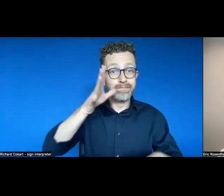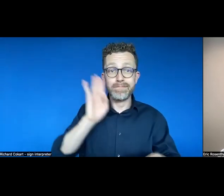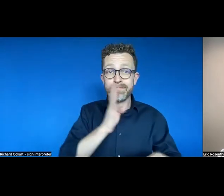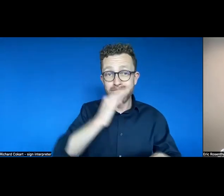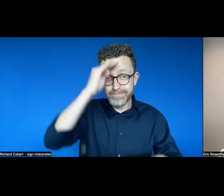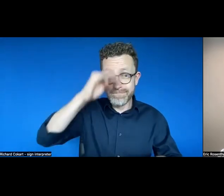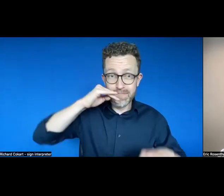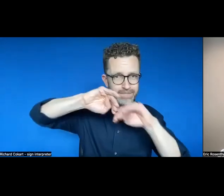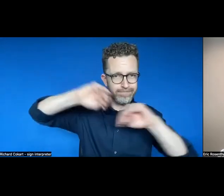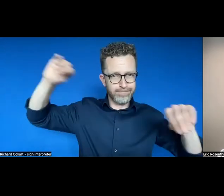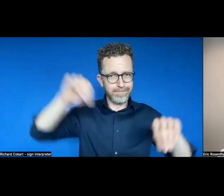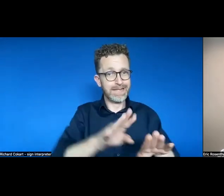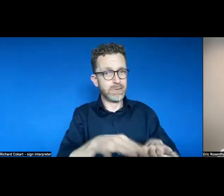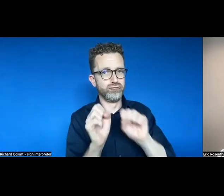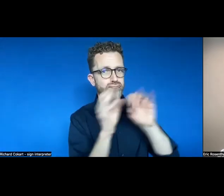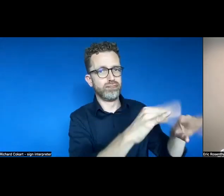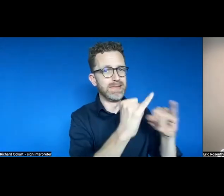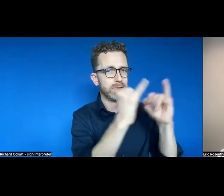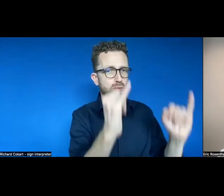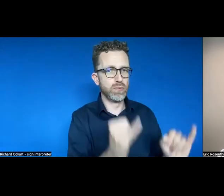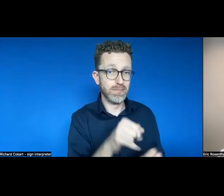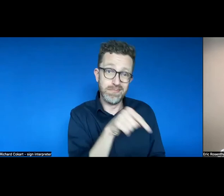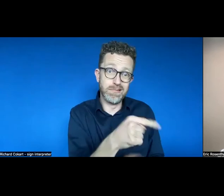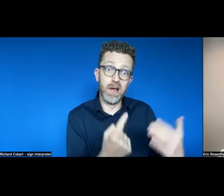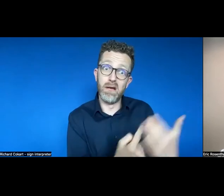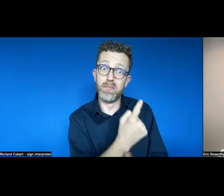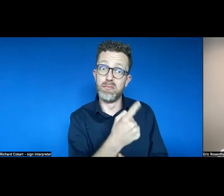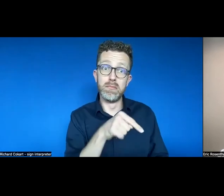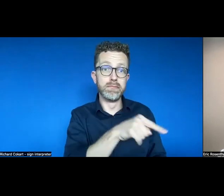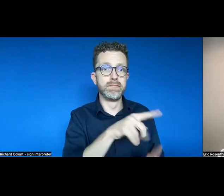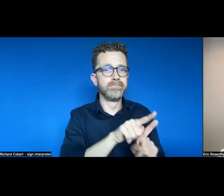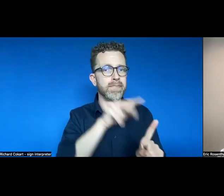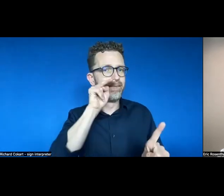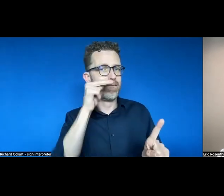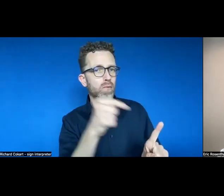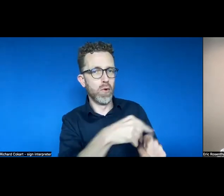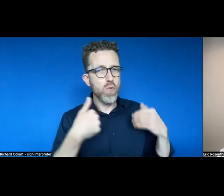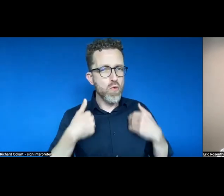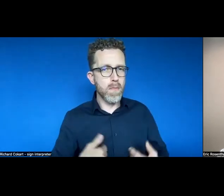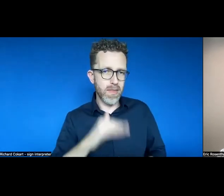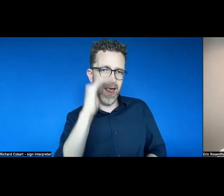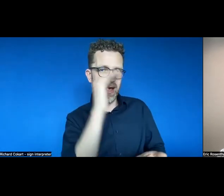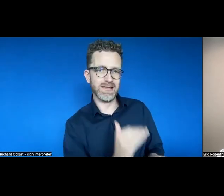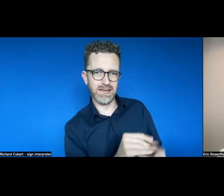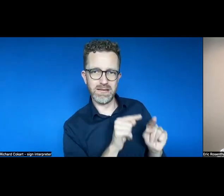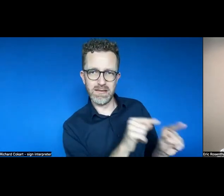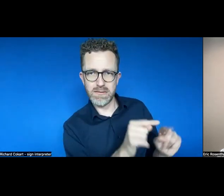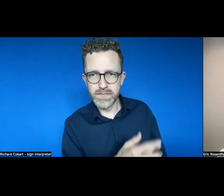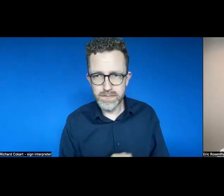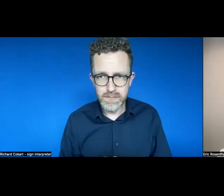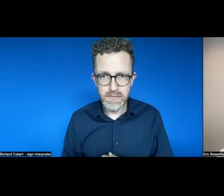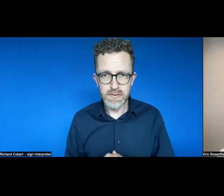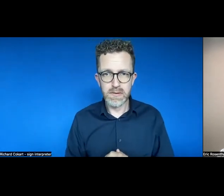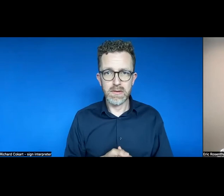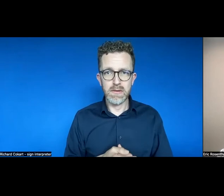fed. When we asked what they needed, they said they needed rubber sheets and more diapers. They need rubber sheets and more diapers,